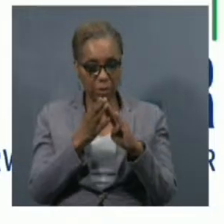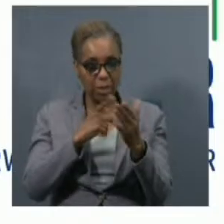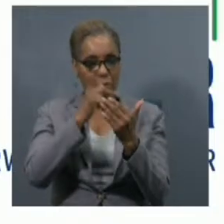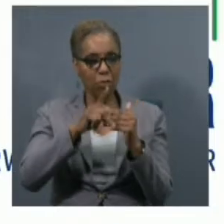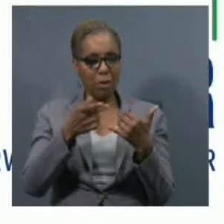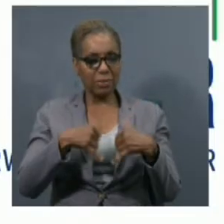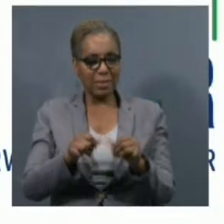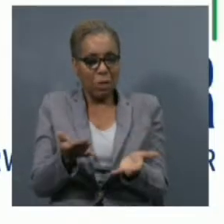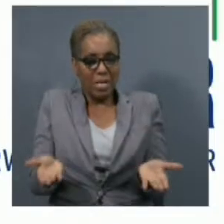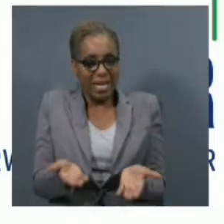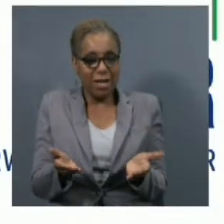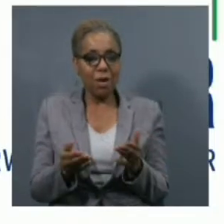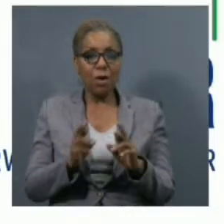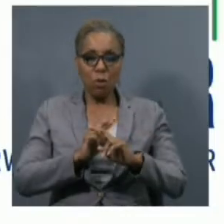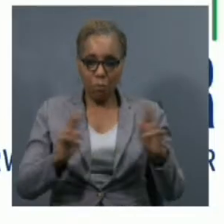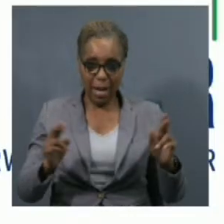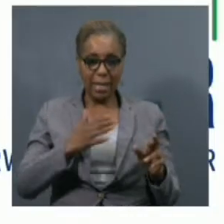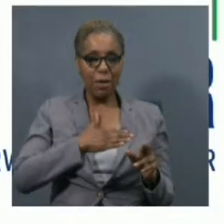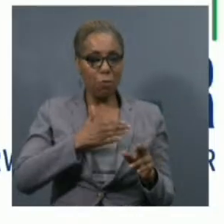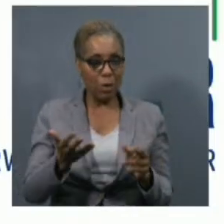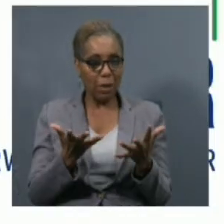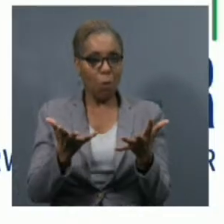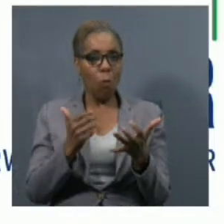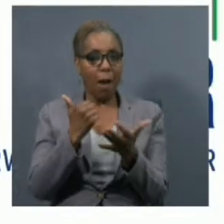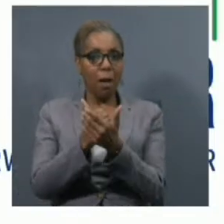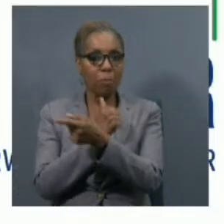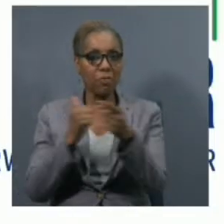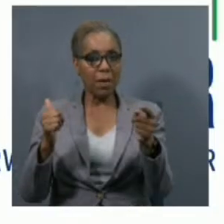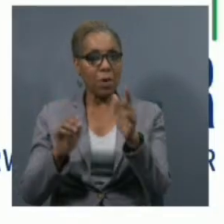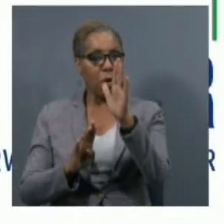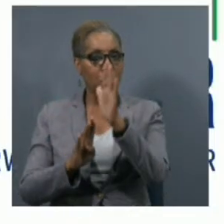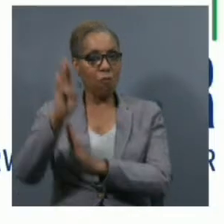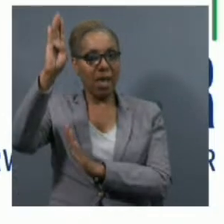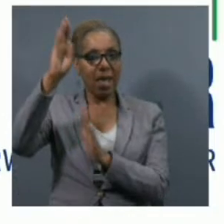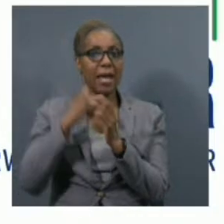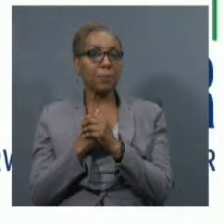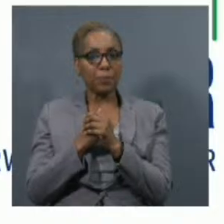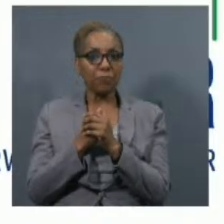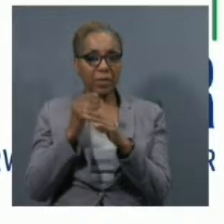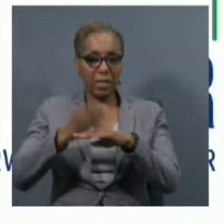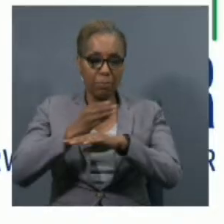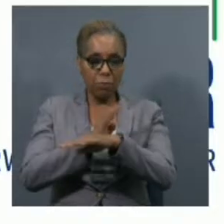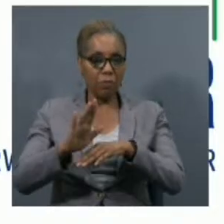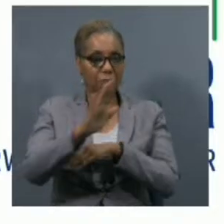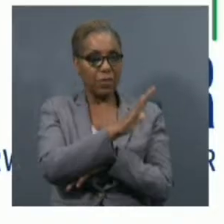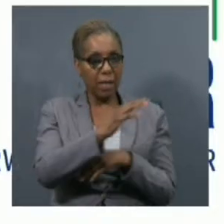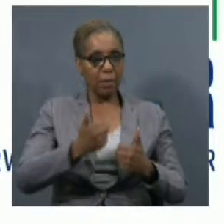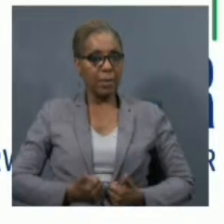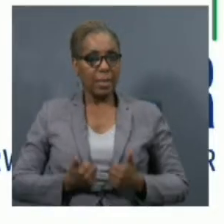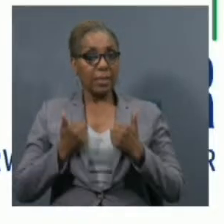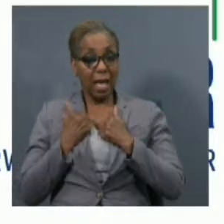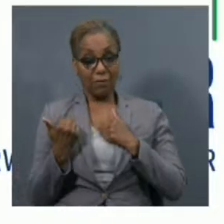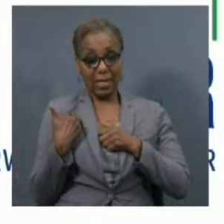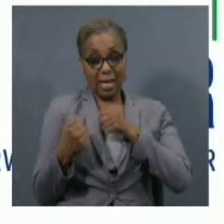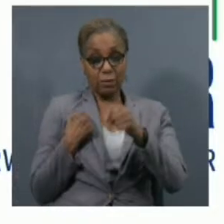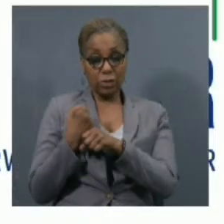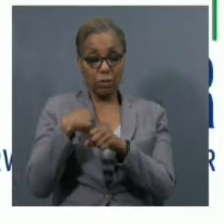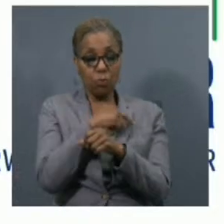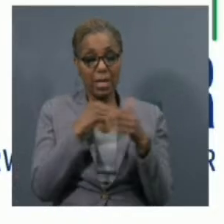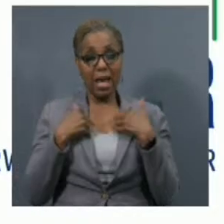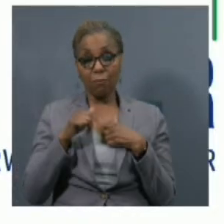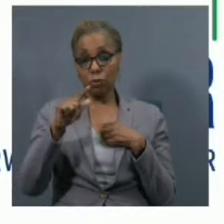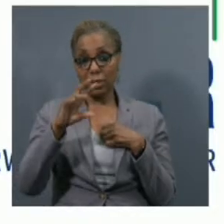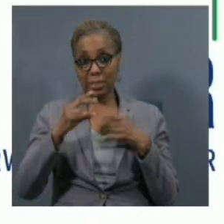here and ready and willing to help them move ahead and improve their quality of life. Last year, we had 27